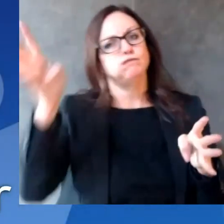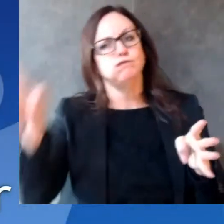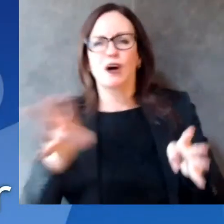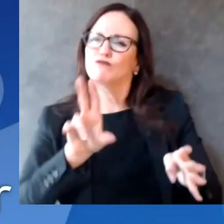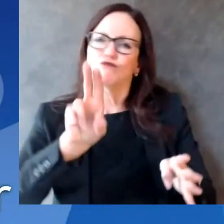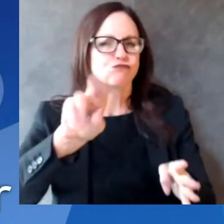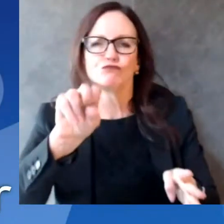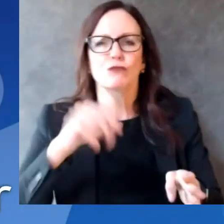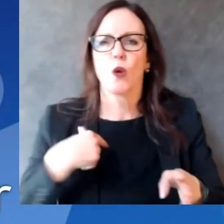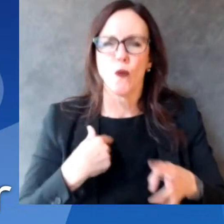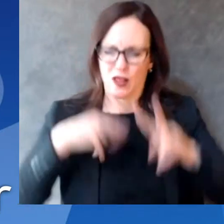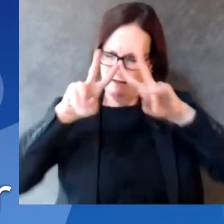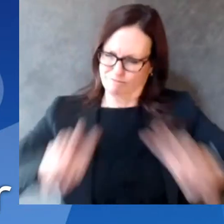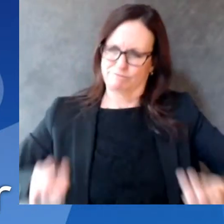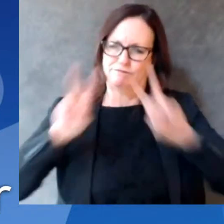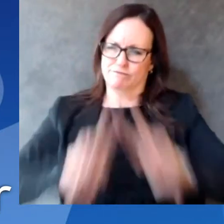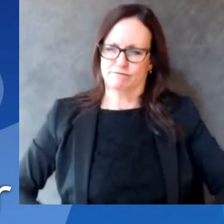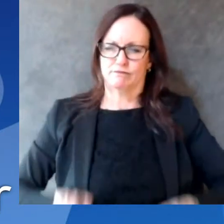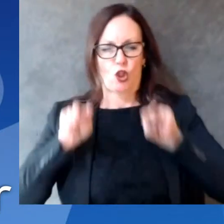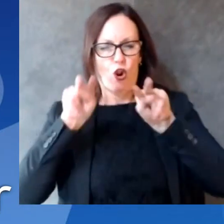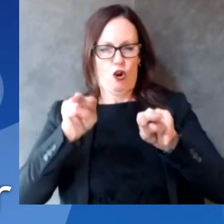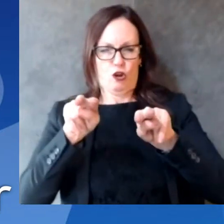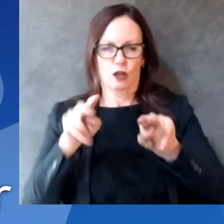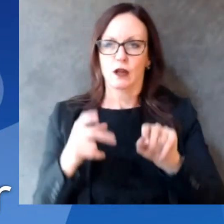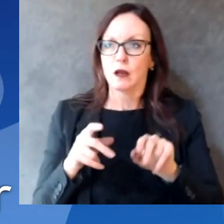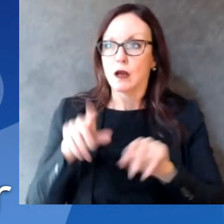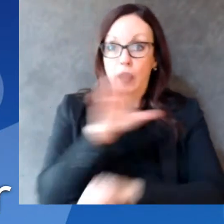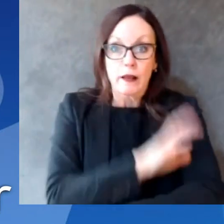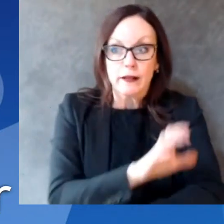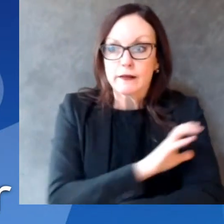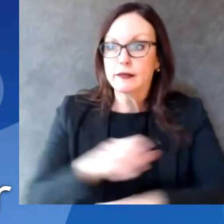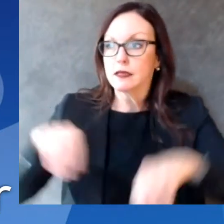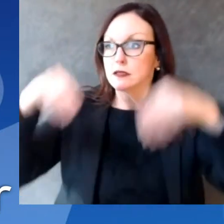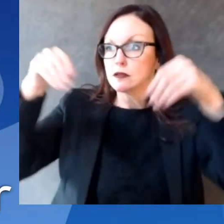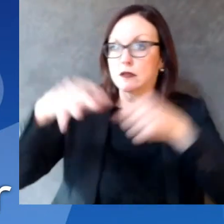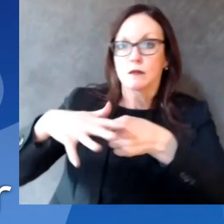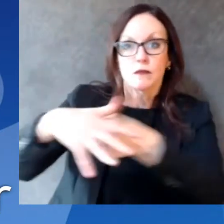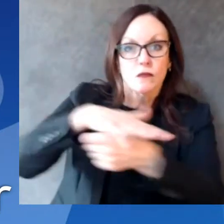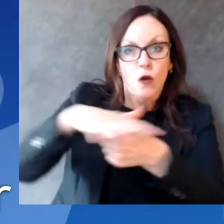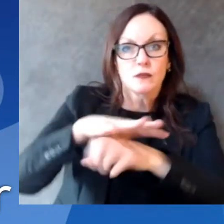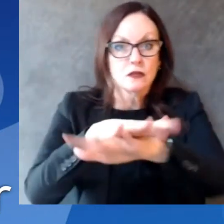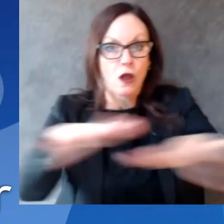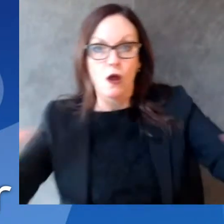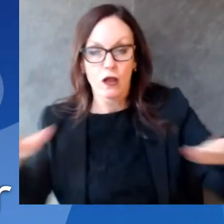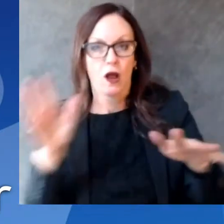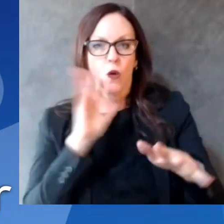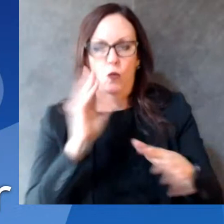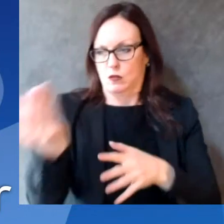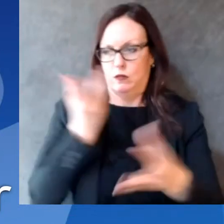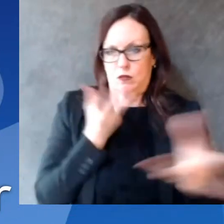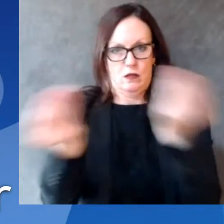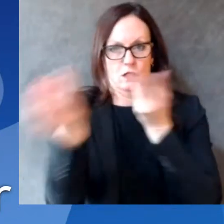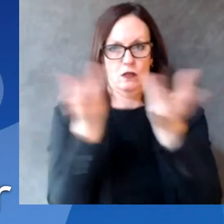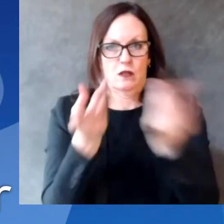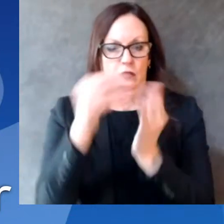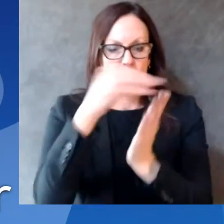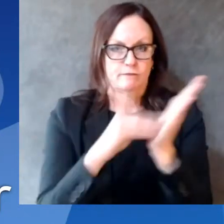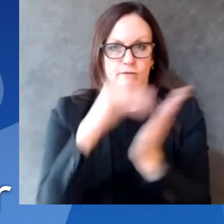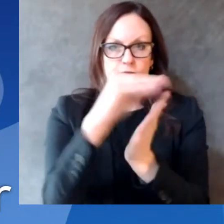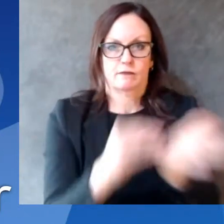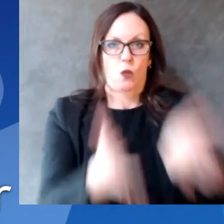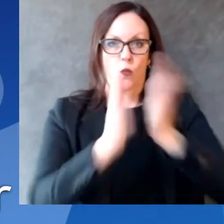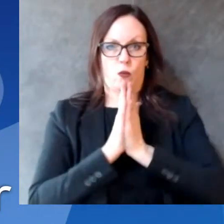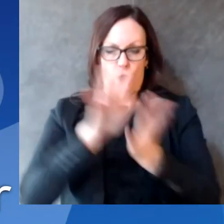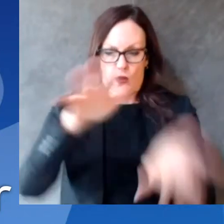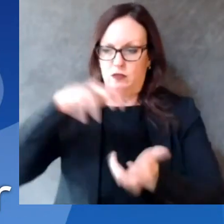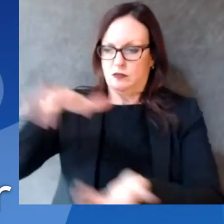Thank you. The next question goes to Madeline Anderson at Fox 6 in Milwaukee. Fox 6 in Milwaukee.